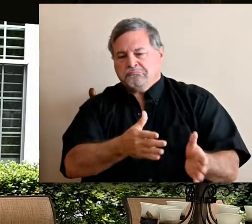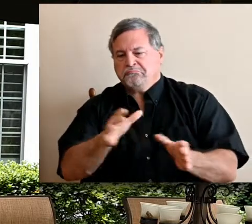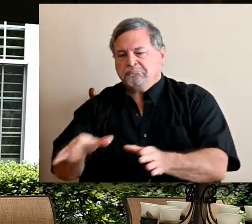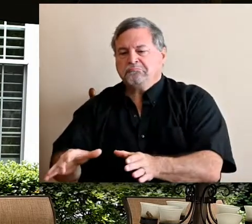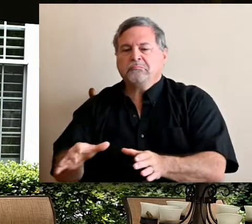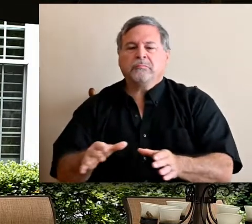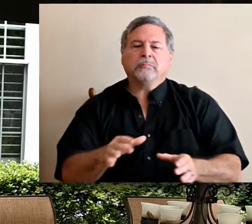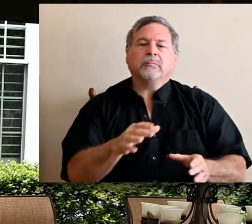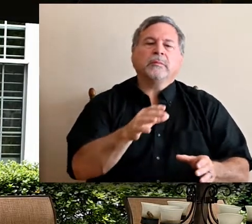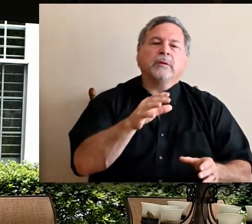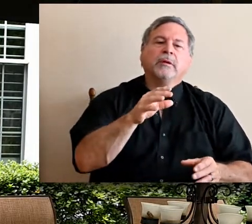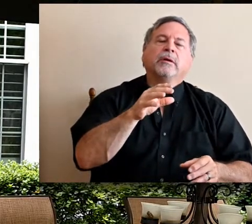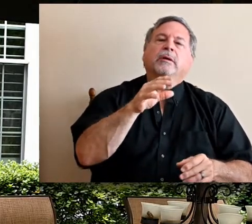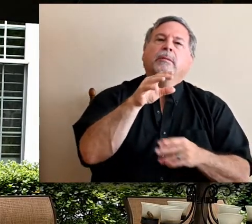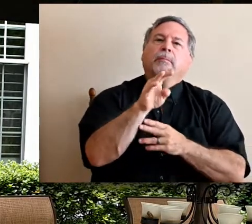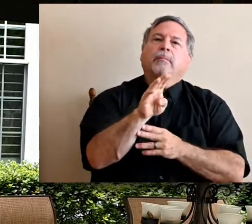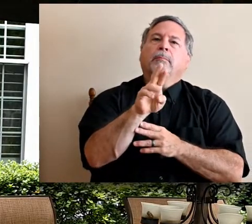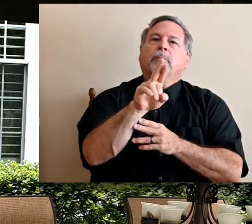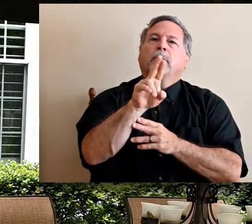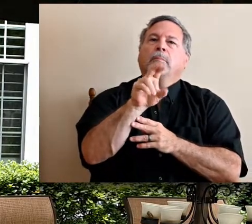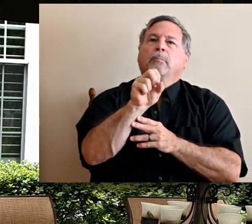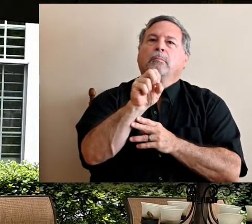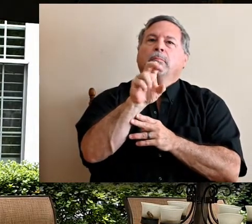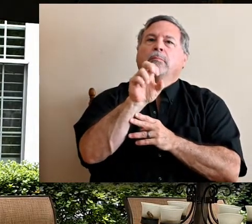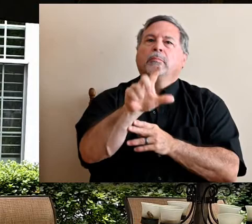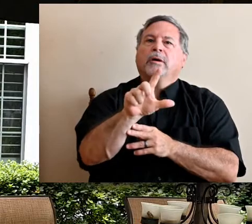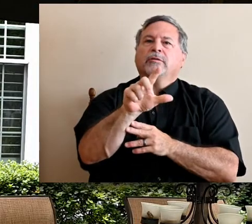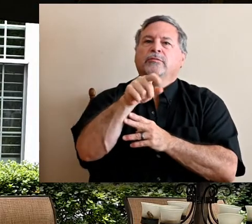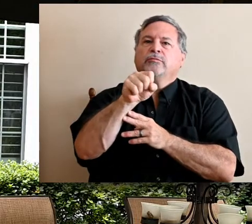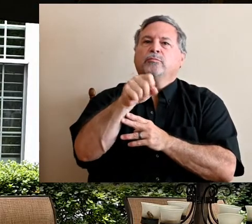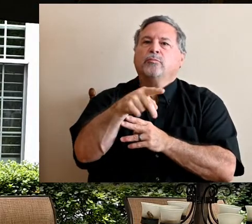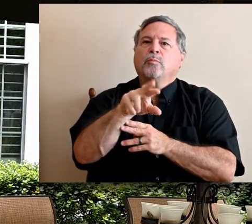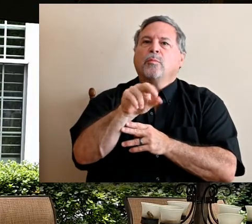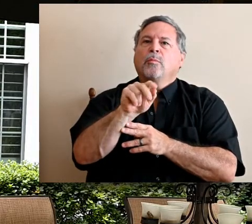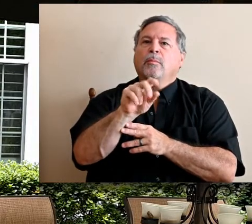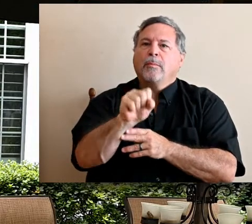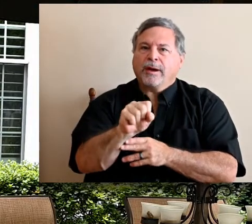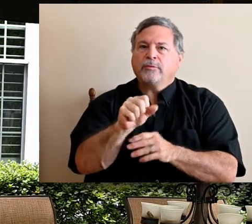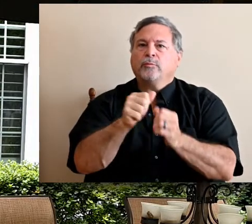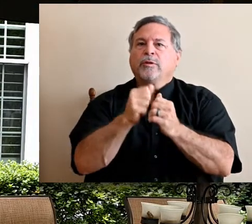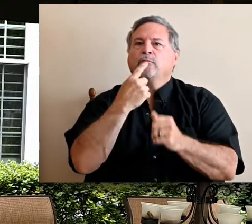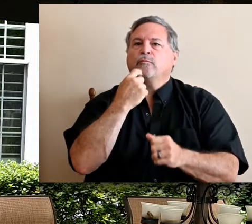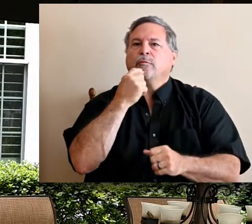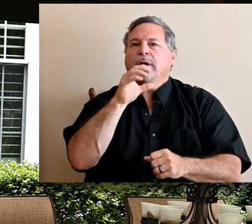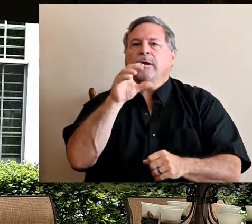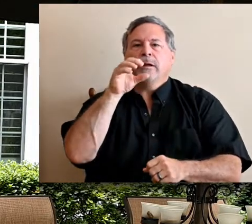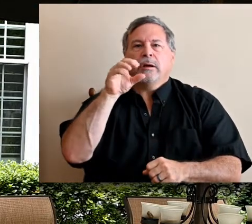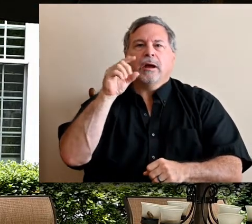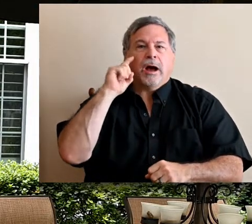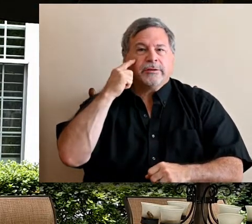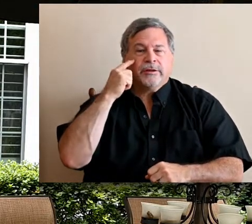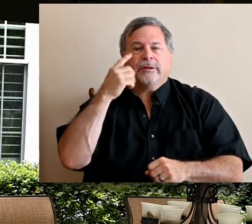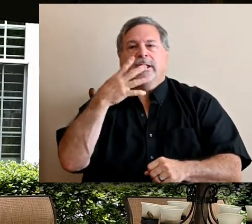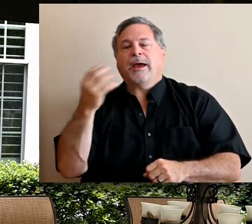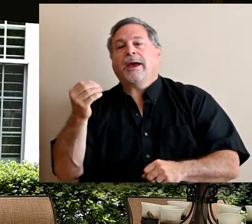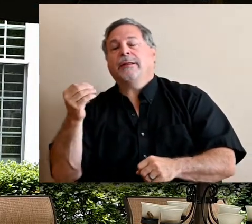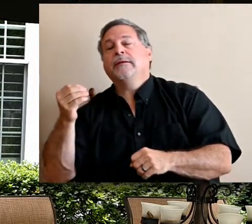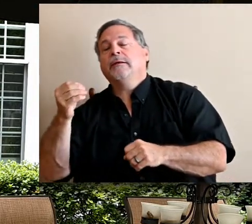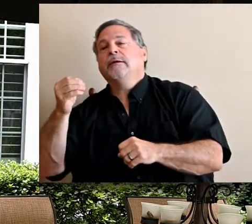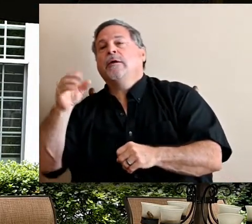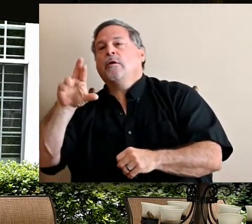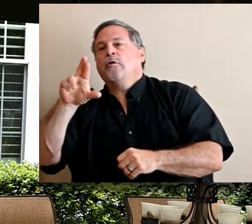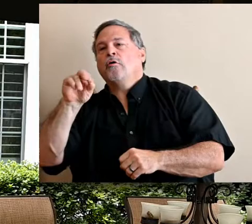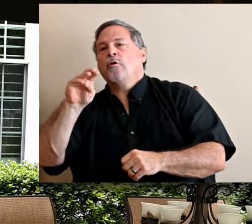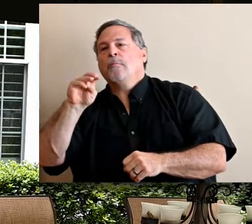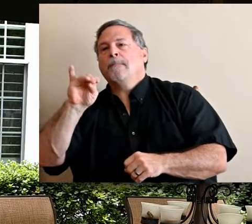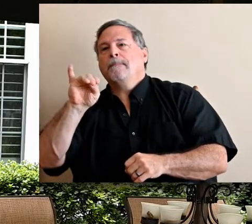Brussels sprout and red onion on the grill. The other is going to be a romaine lettuce split and grilled as well. So